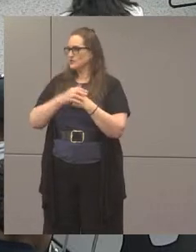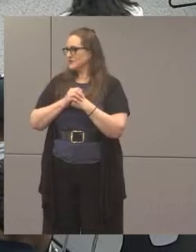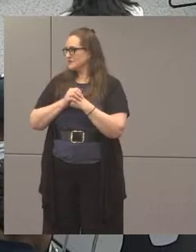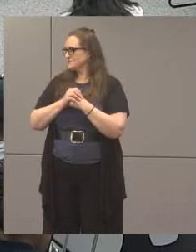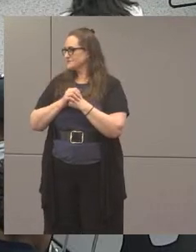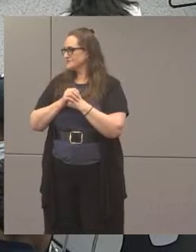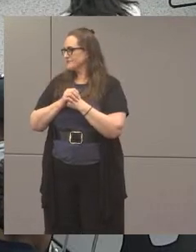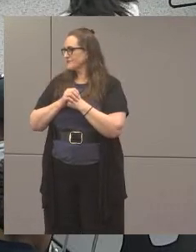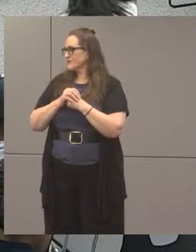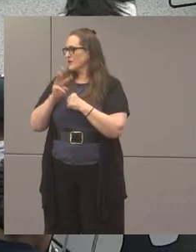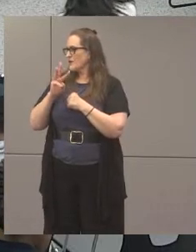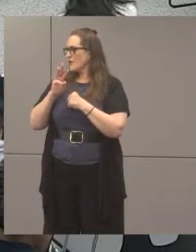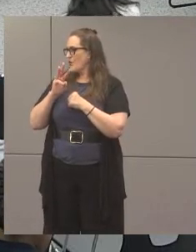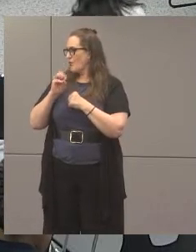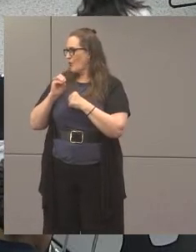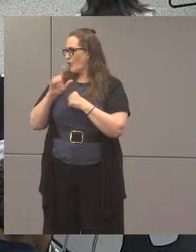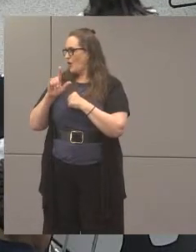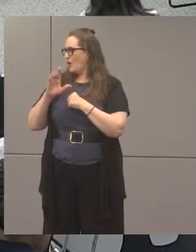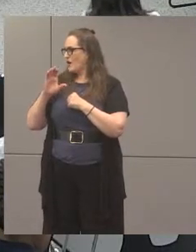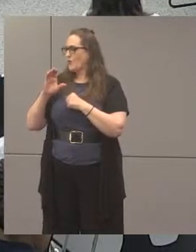With that, do we have